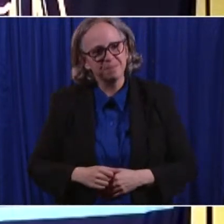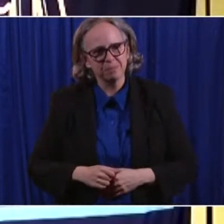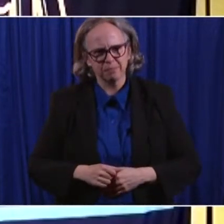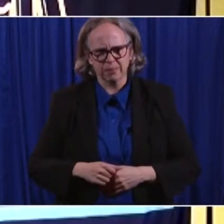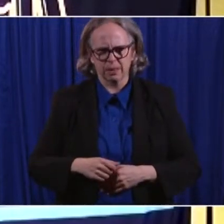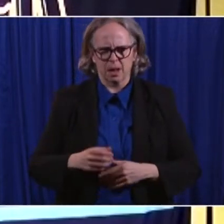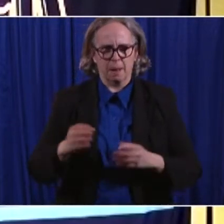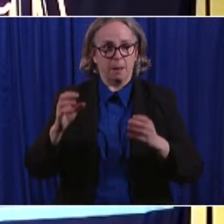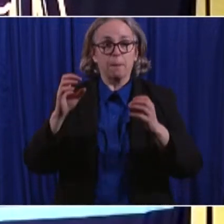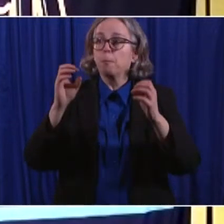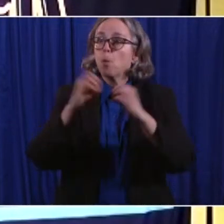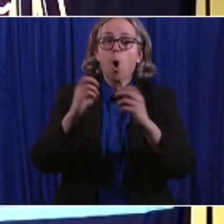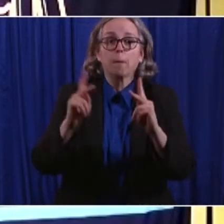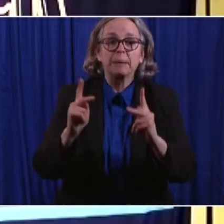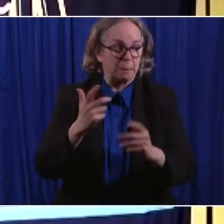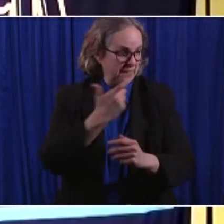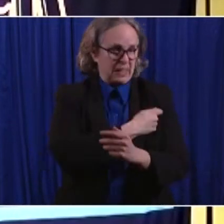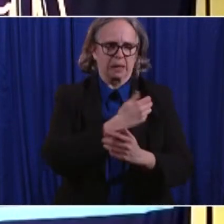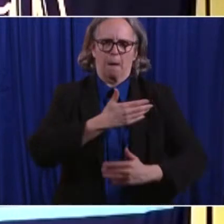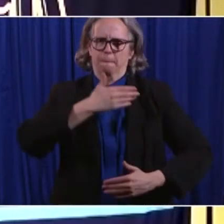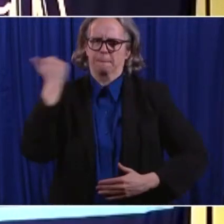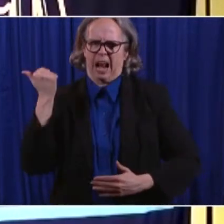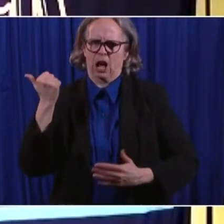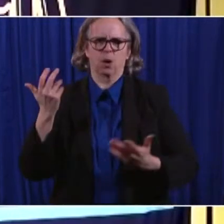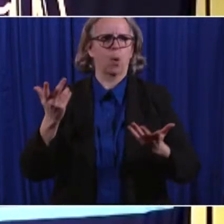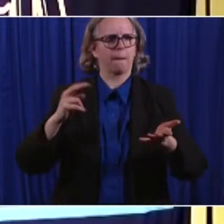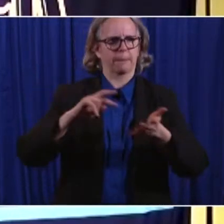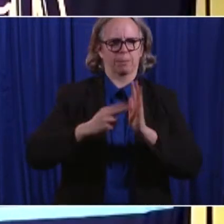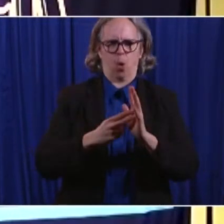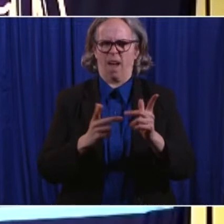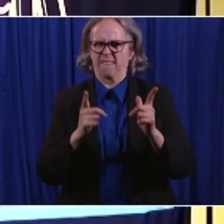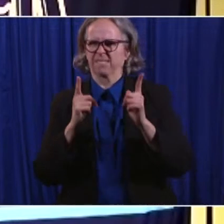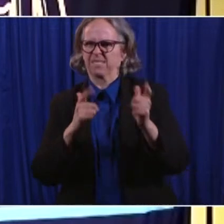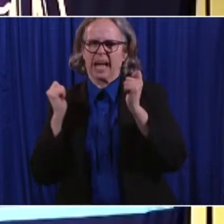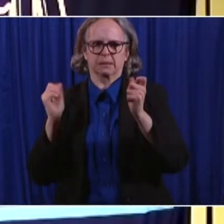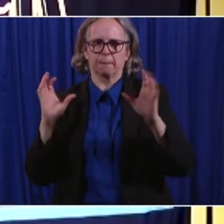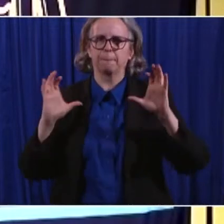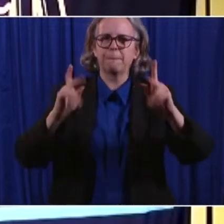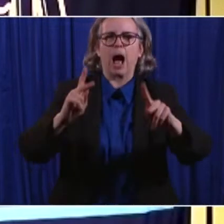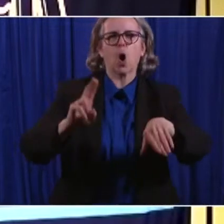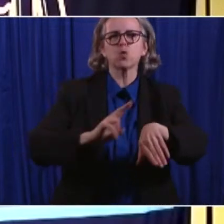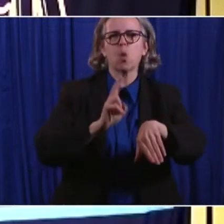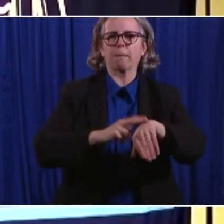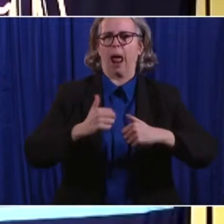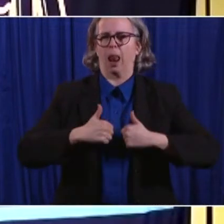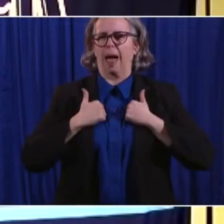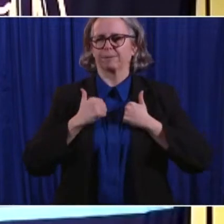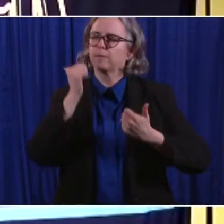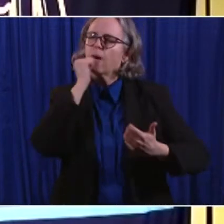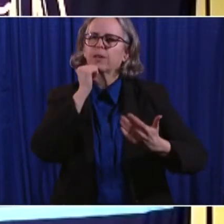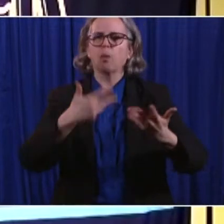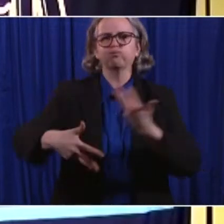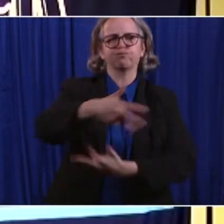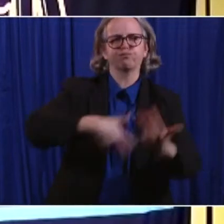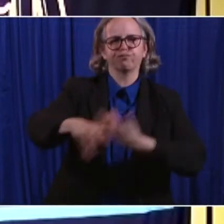we get vaccinated, the quicker we get through this. And I have the mayor of Montpelier with me today, Steve Yagalski. Hey,